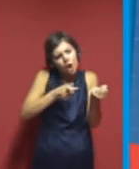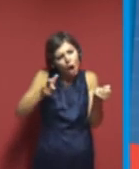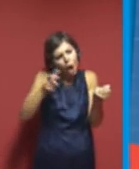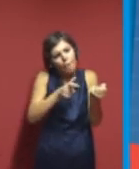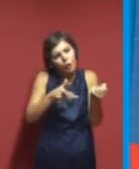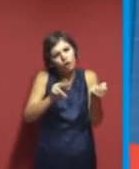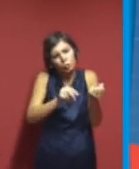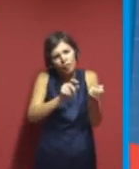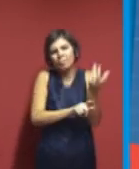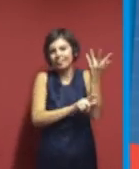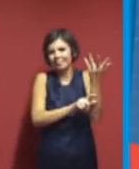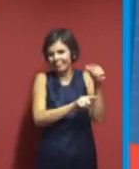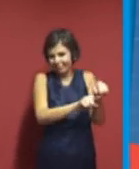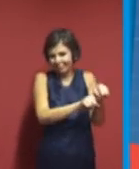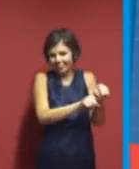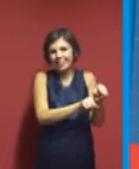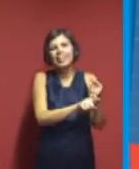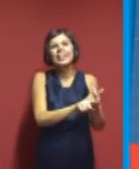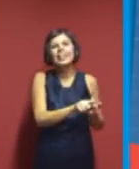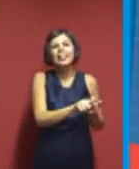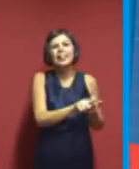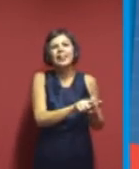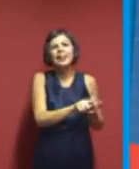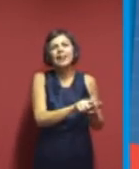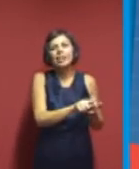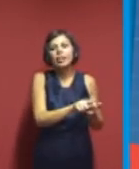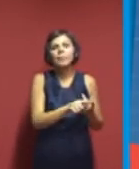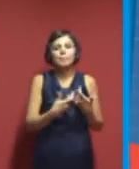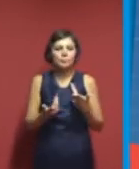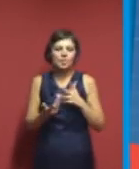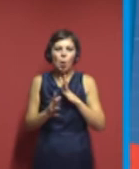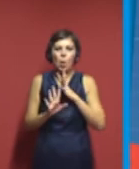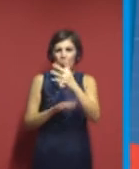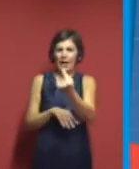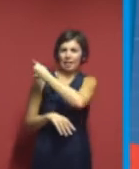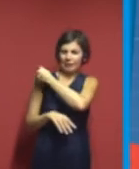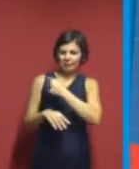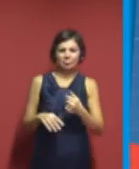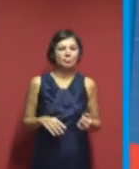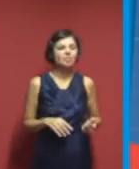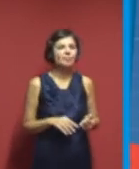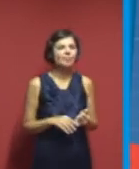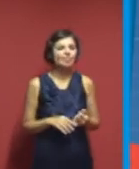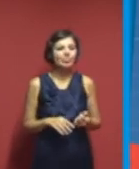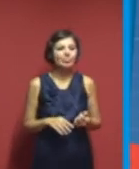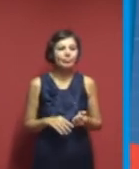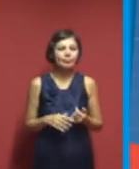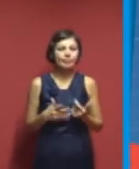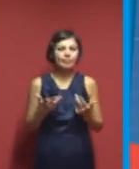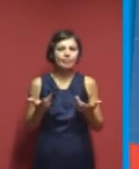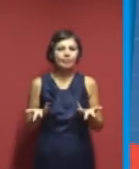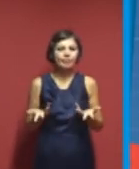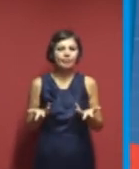So what about version number 3? Items which are buildable and also